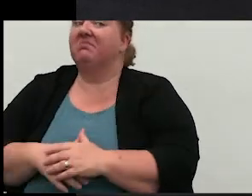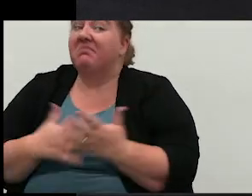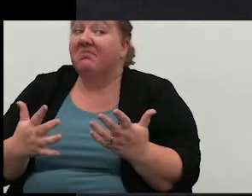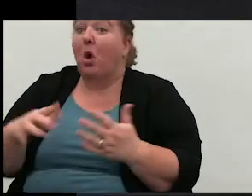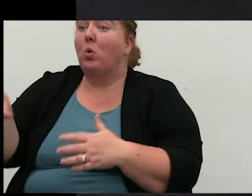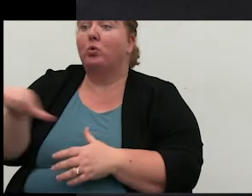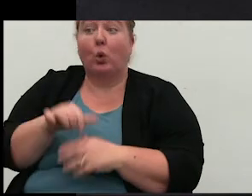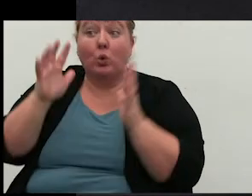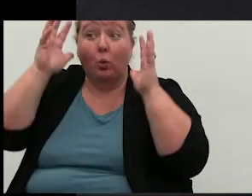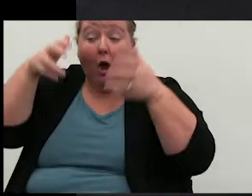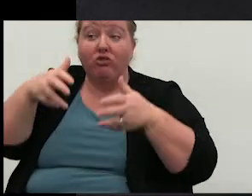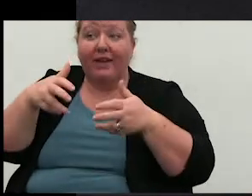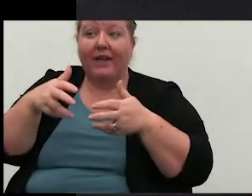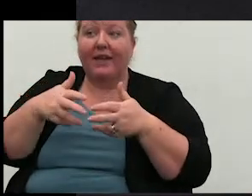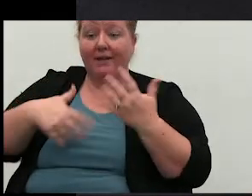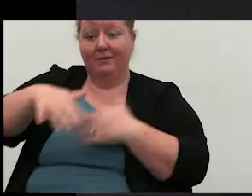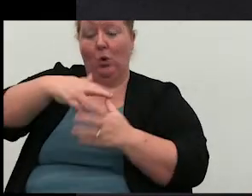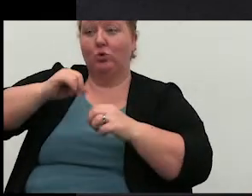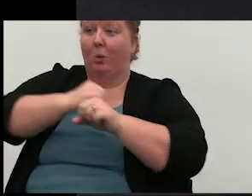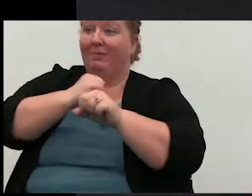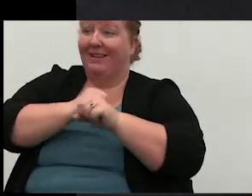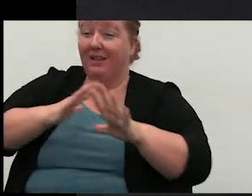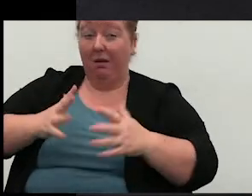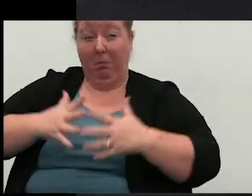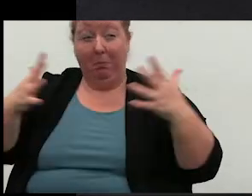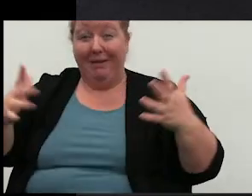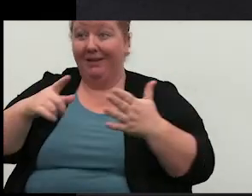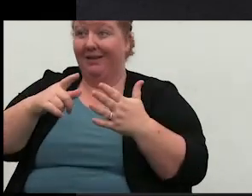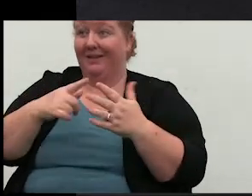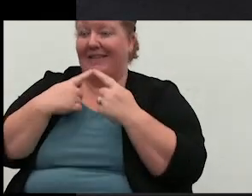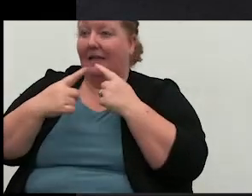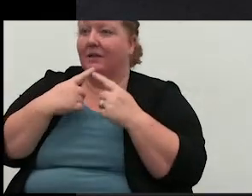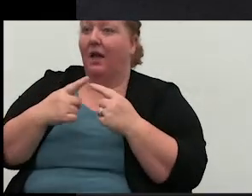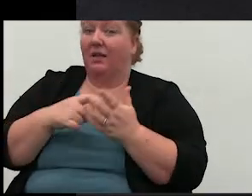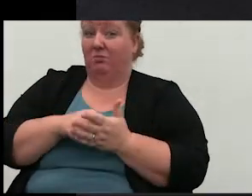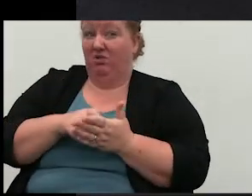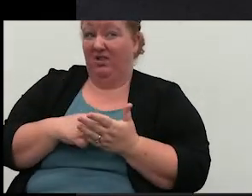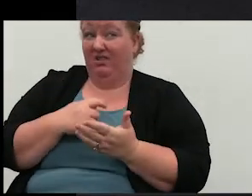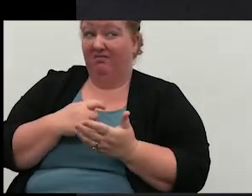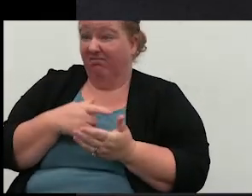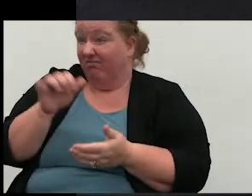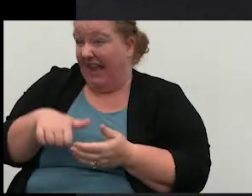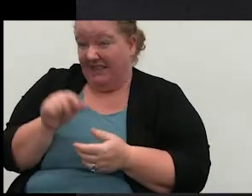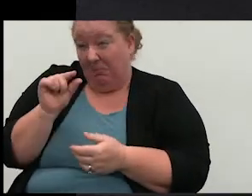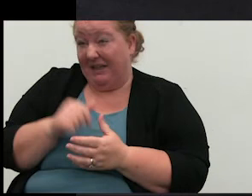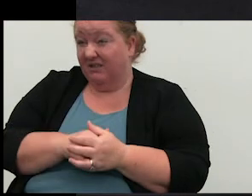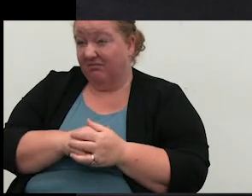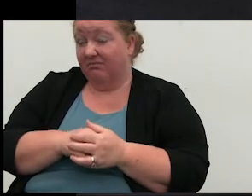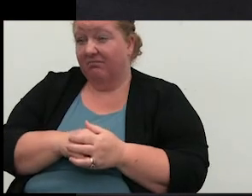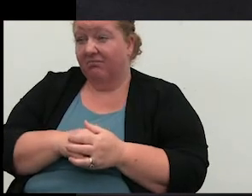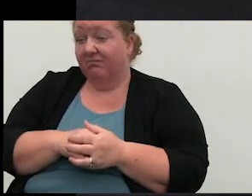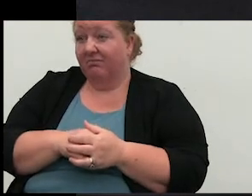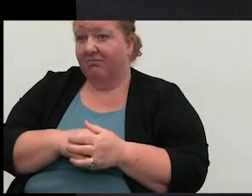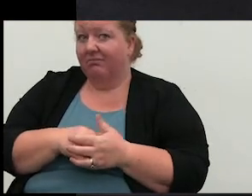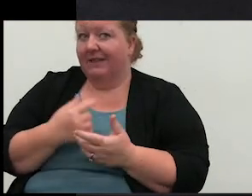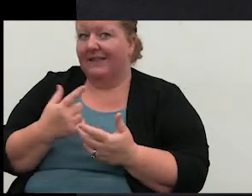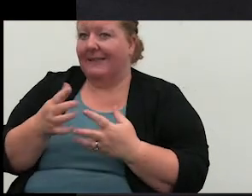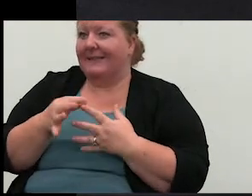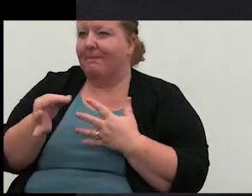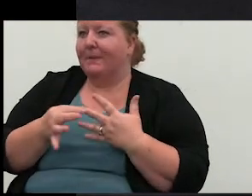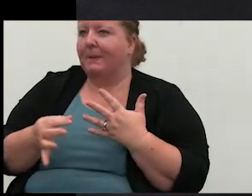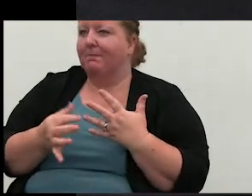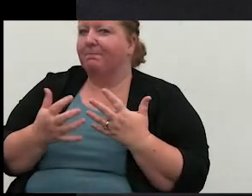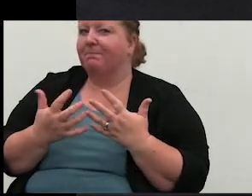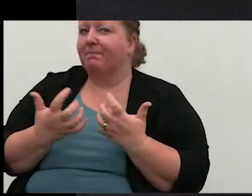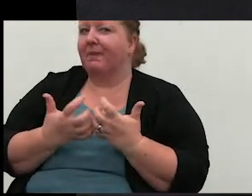you worry about social media, big data and democracy? I would say, yes, a bit, because it's a symptom